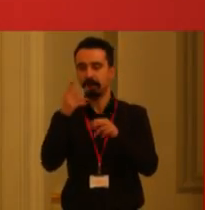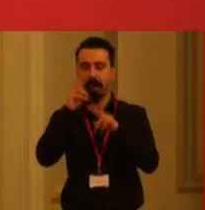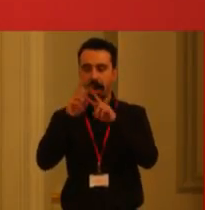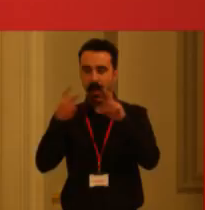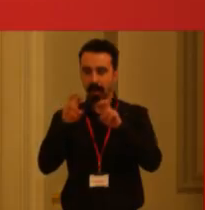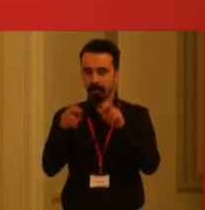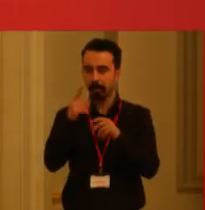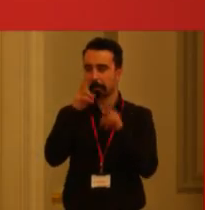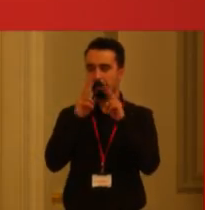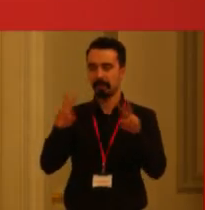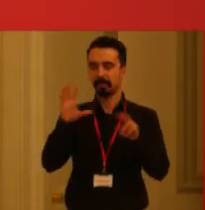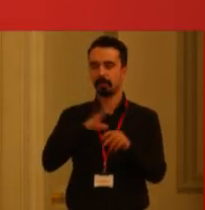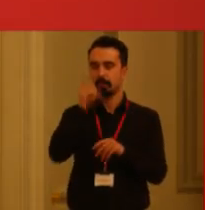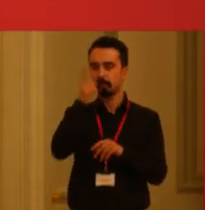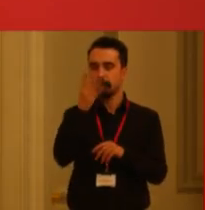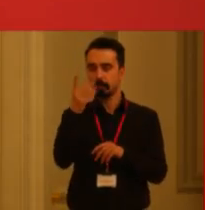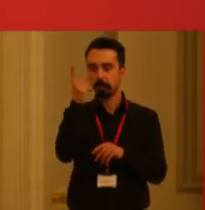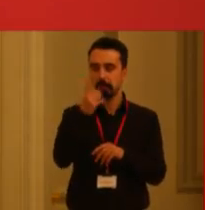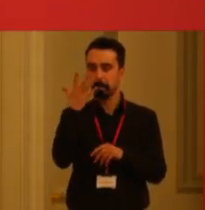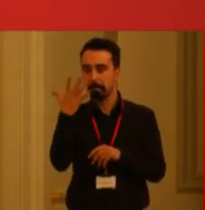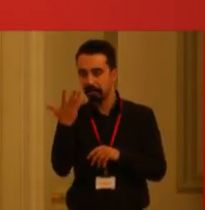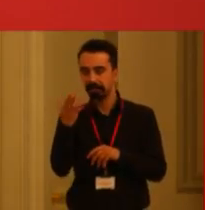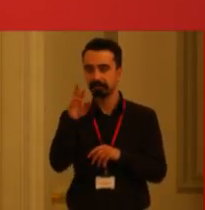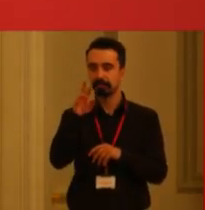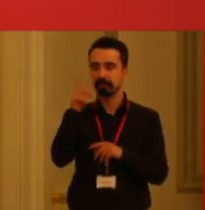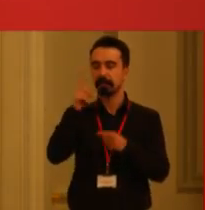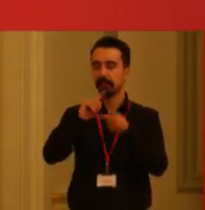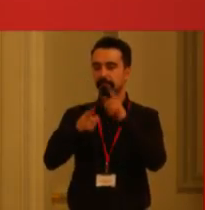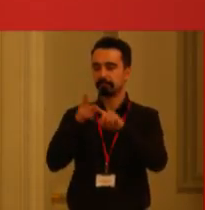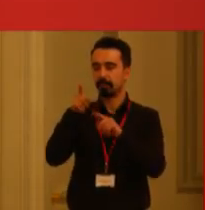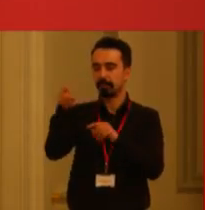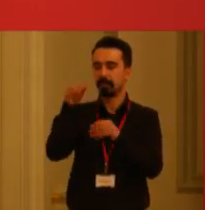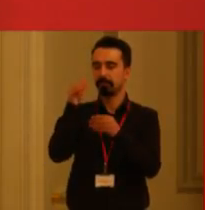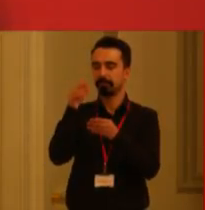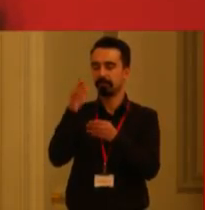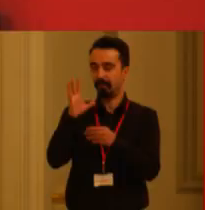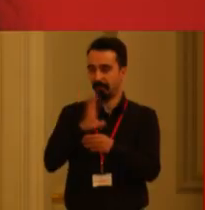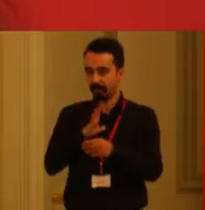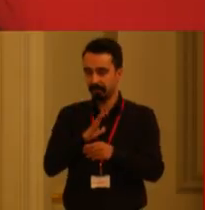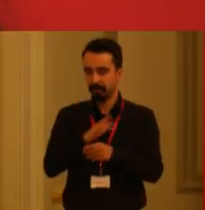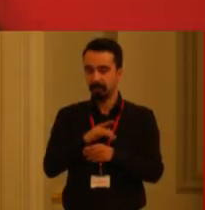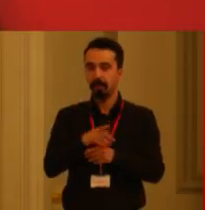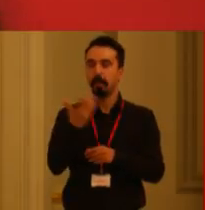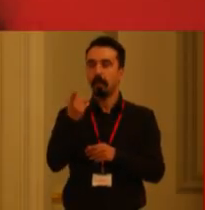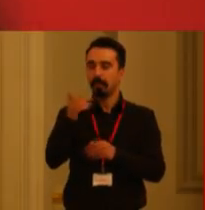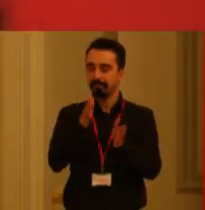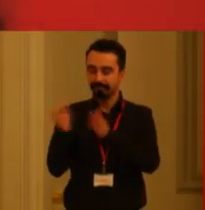participation in political life. This is similar to the previous research, 4 to 5% of participation